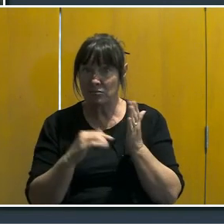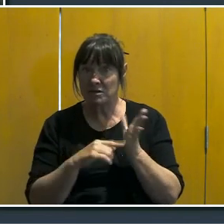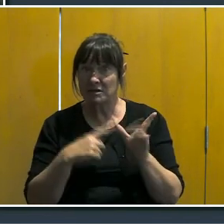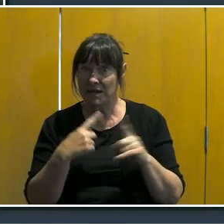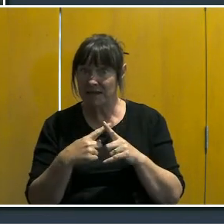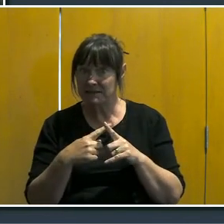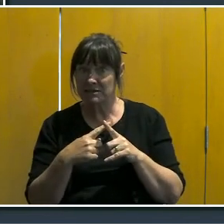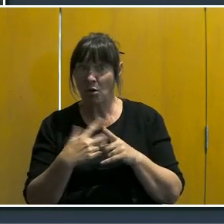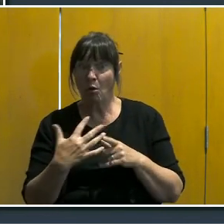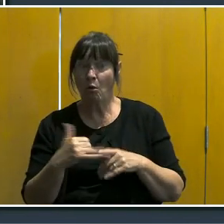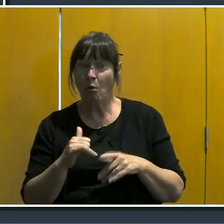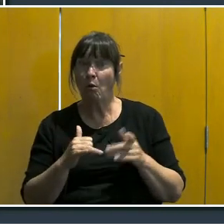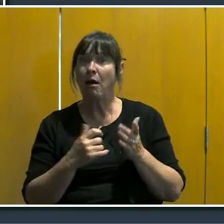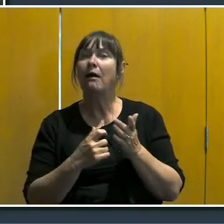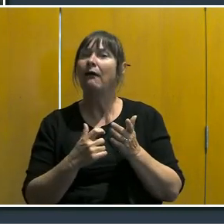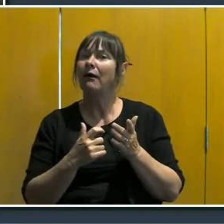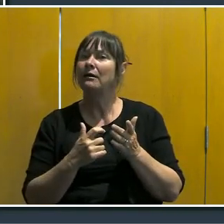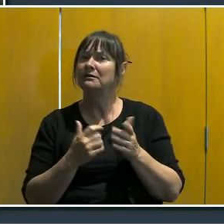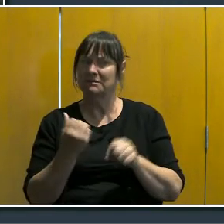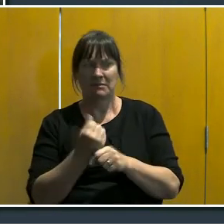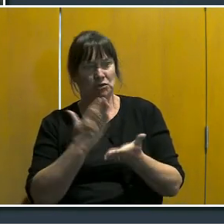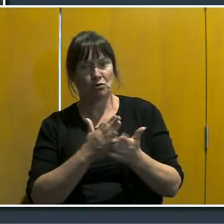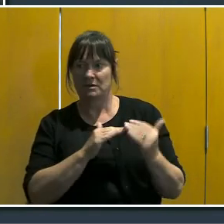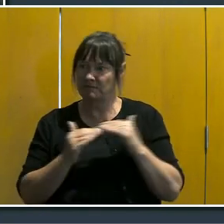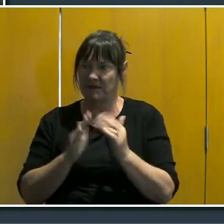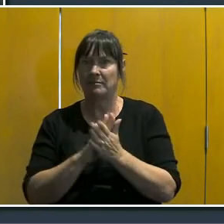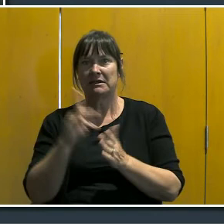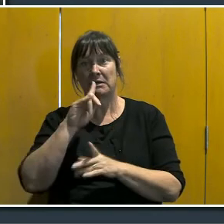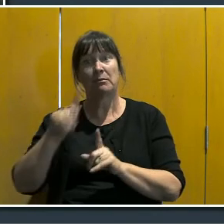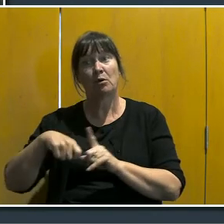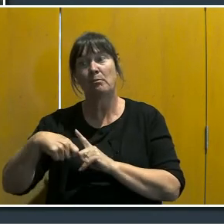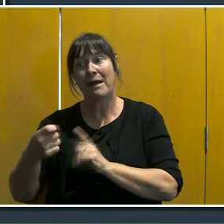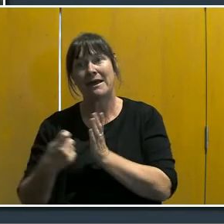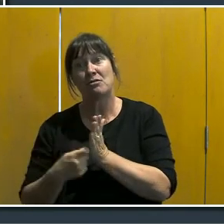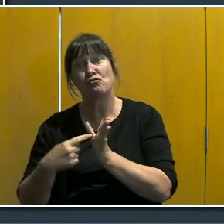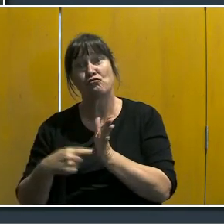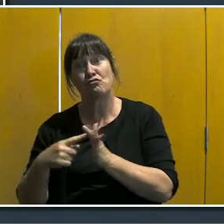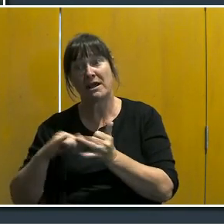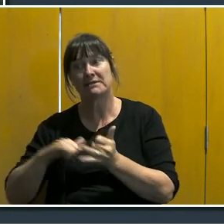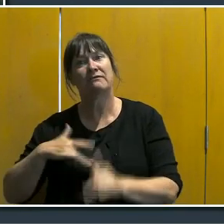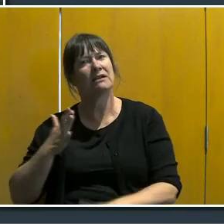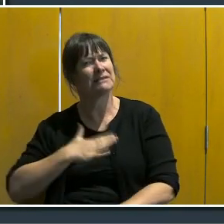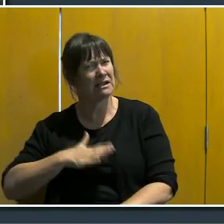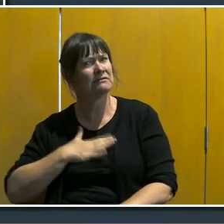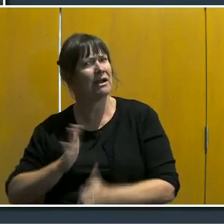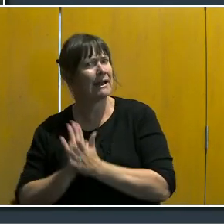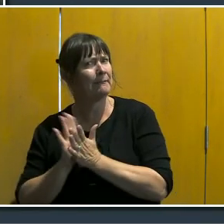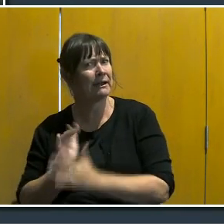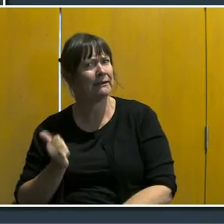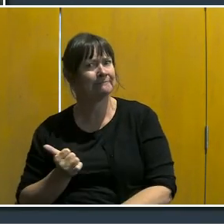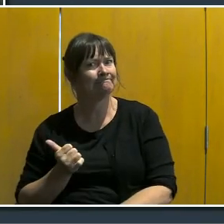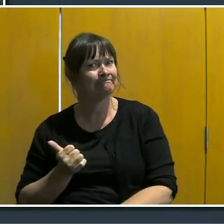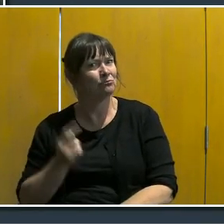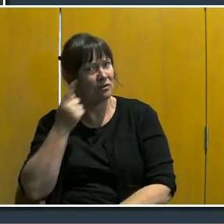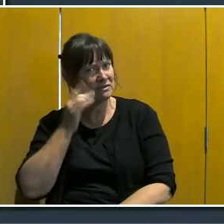rate payers that are relatively satisfied with what's being delivered and with what's being charged. And we've certainly seen this morning any adjustment, it can be